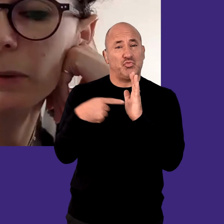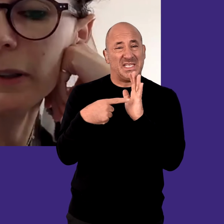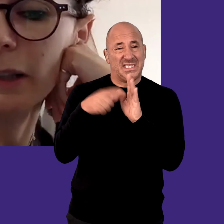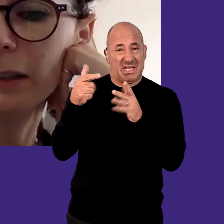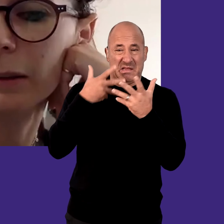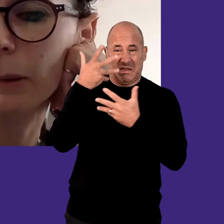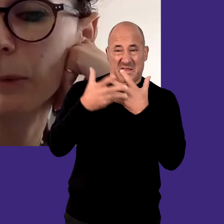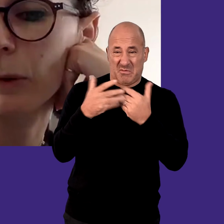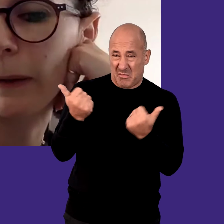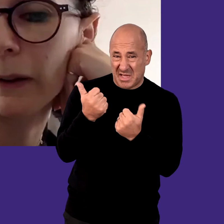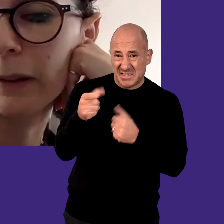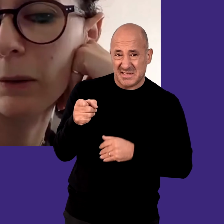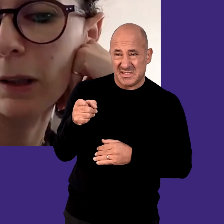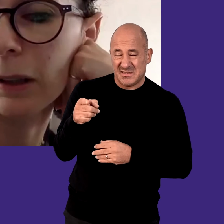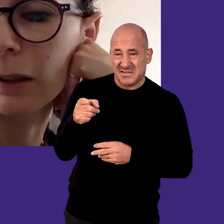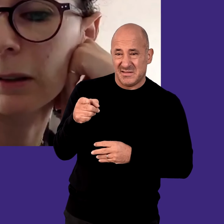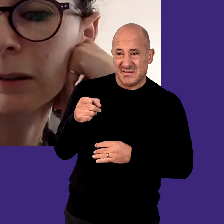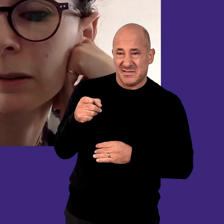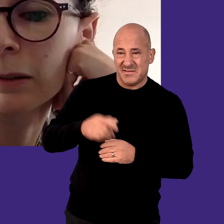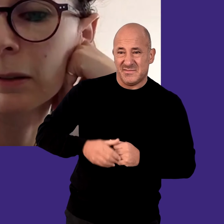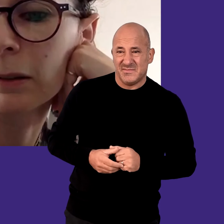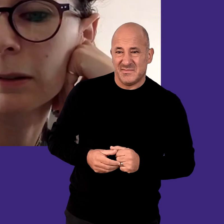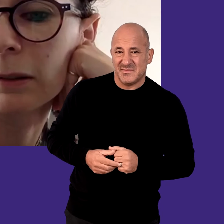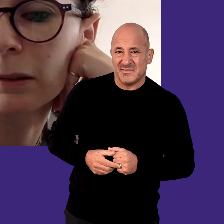Tracy, do you want to say a little bit more about that? Is that okay?